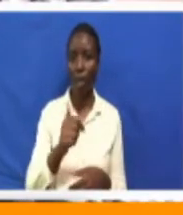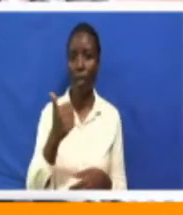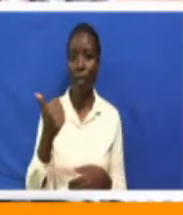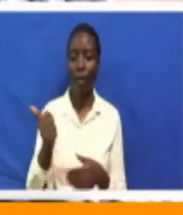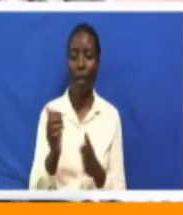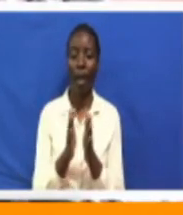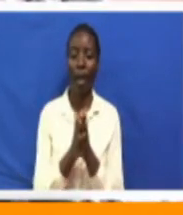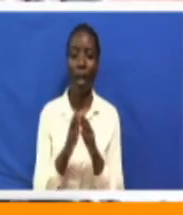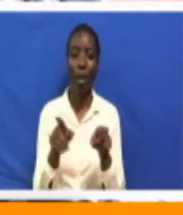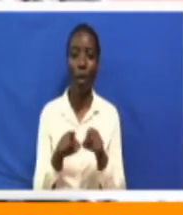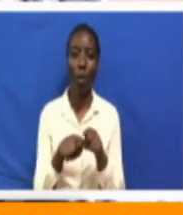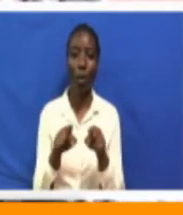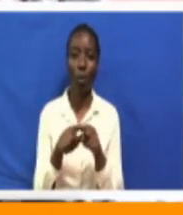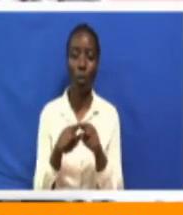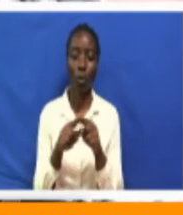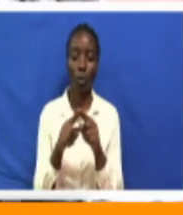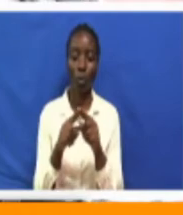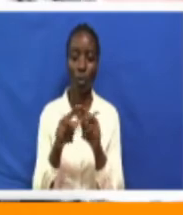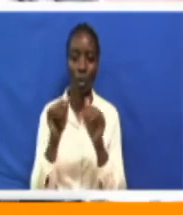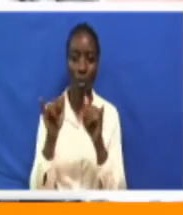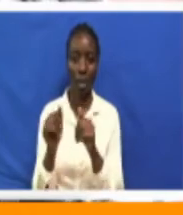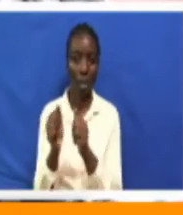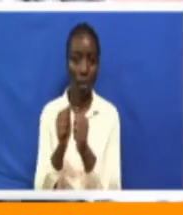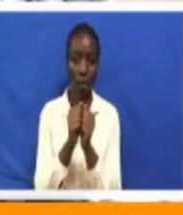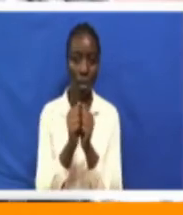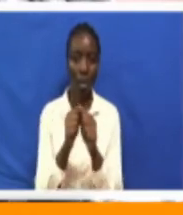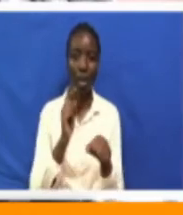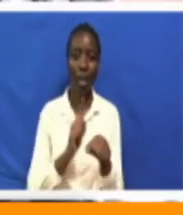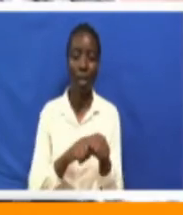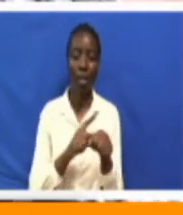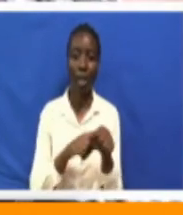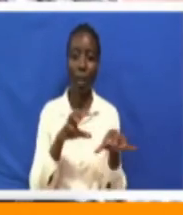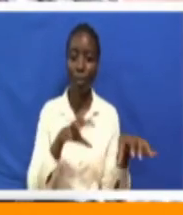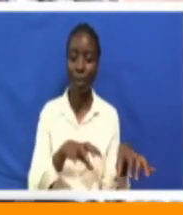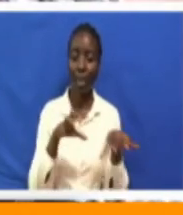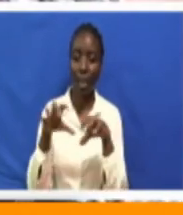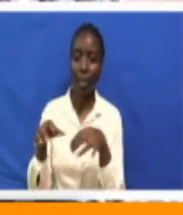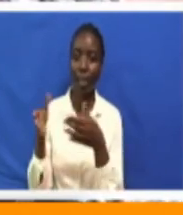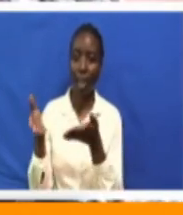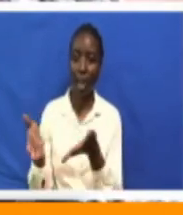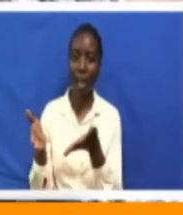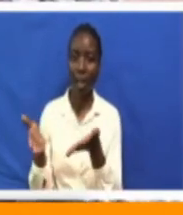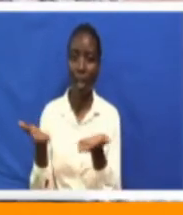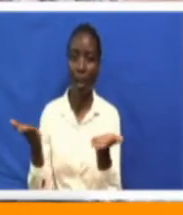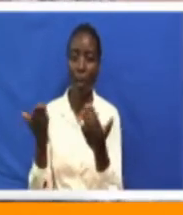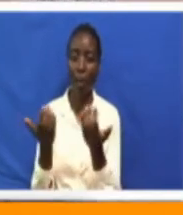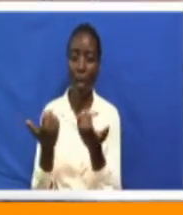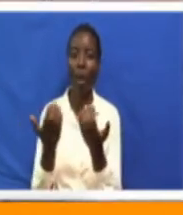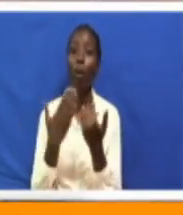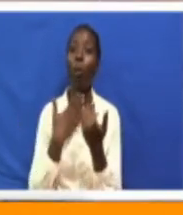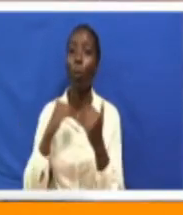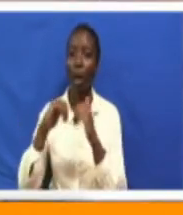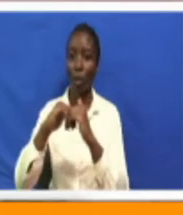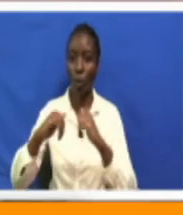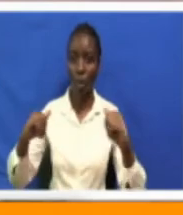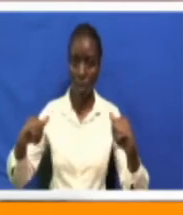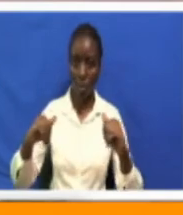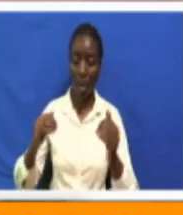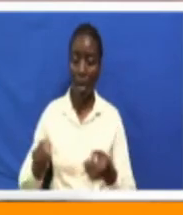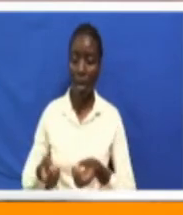and keep together when the trials written to pull them apart granted them